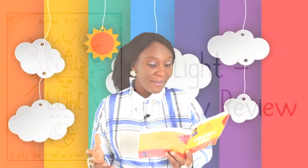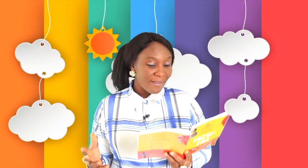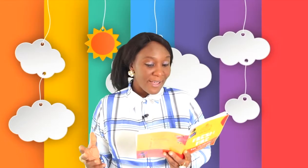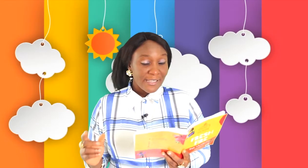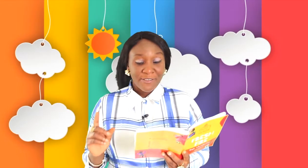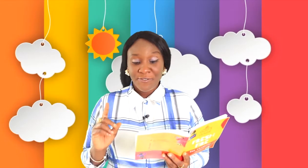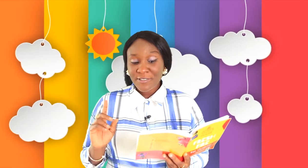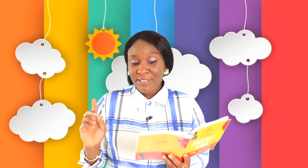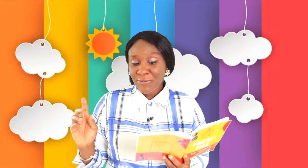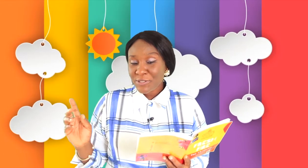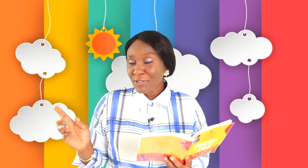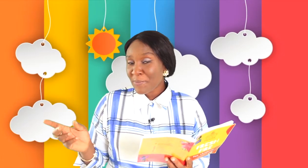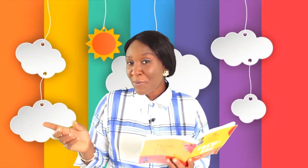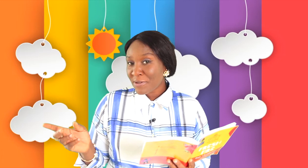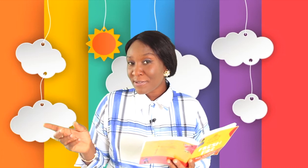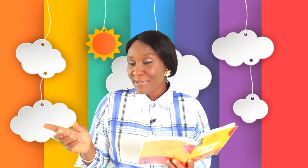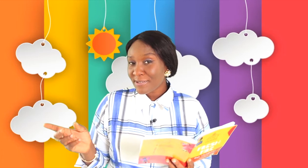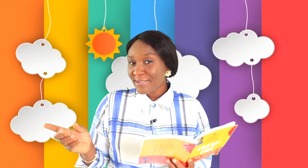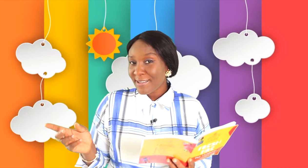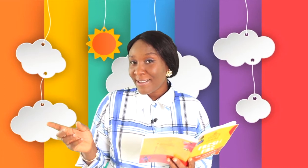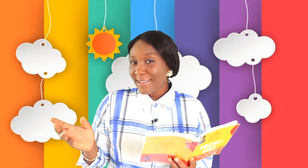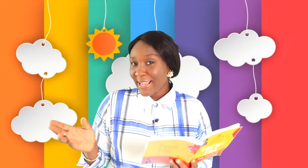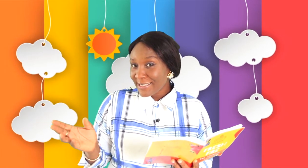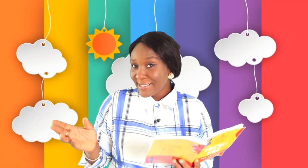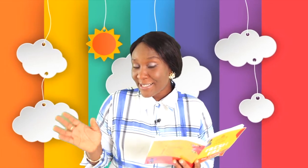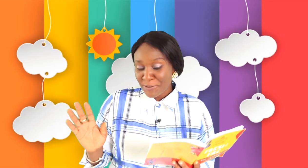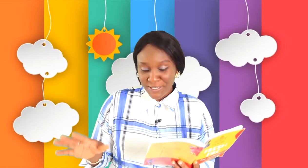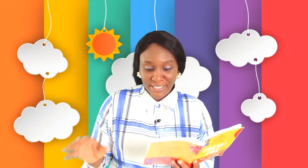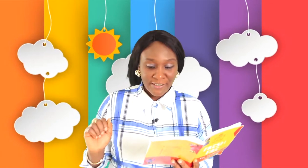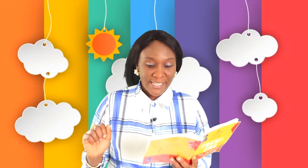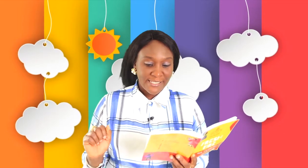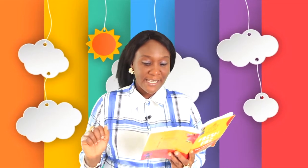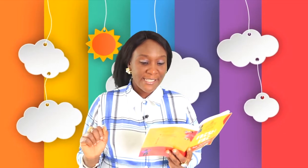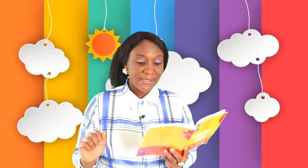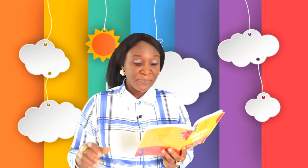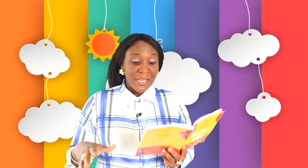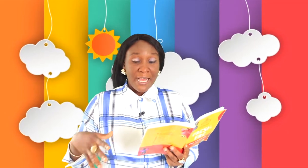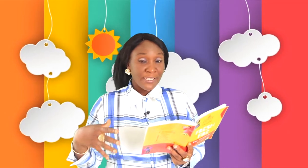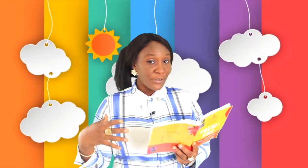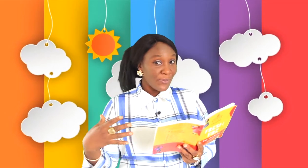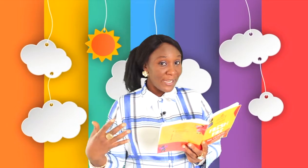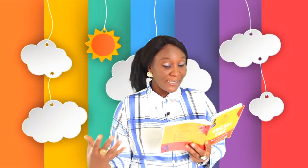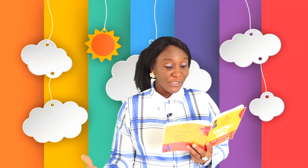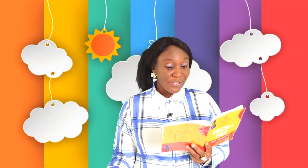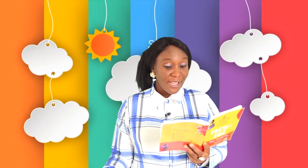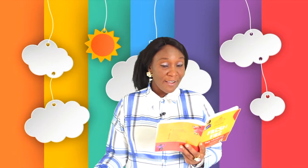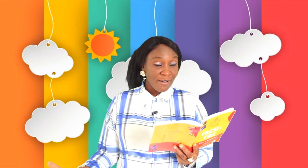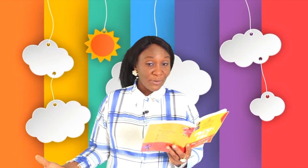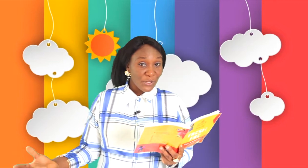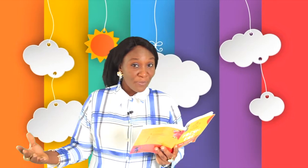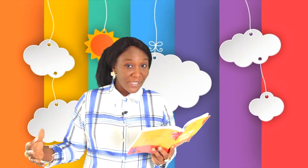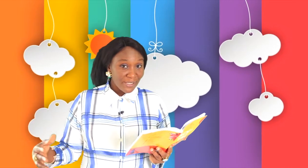remember that the first thing we talked about was Light, the Beginning. Yes, yes, yes. And you know, we learned that just